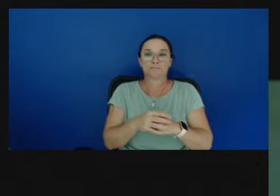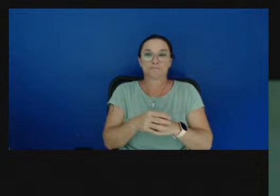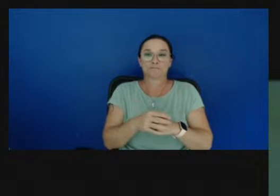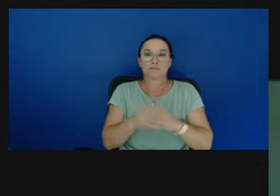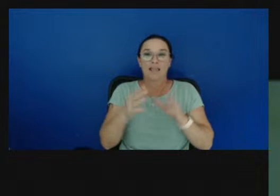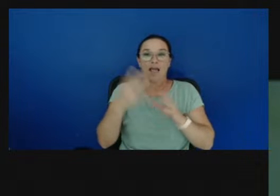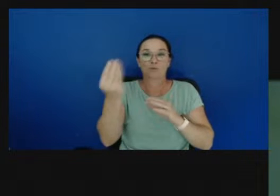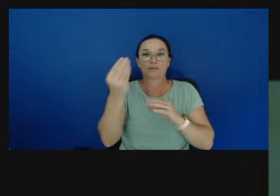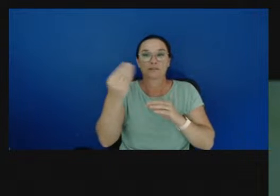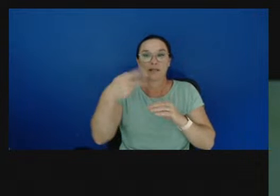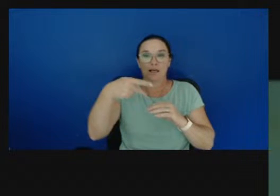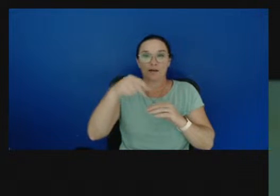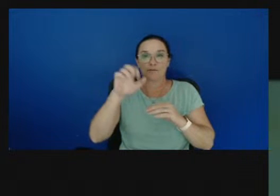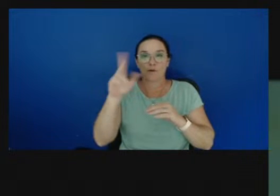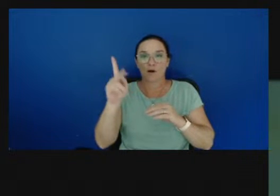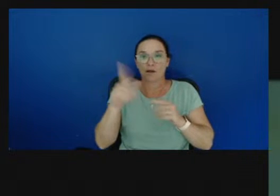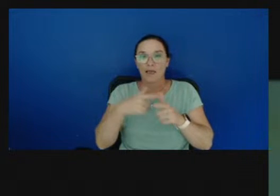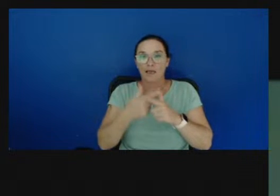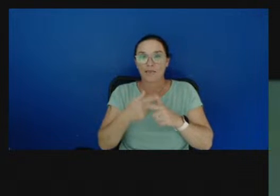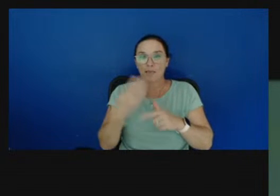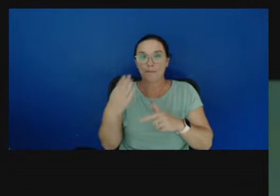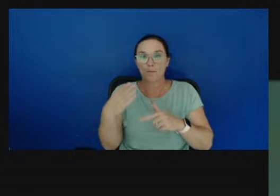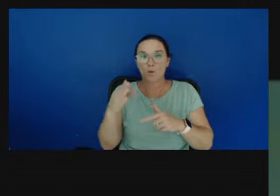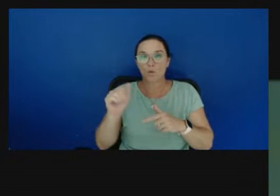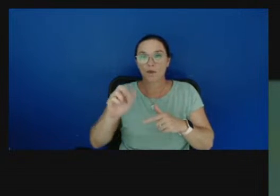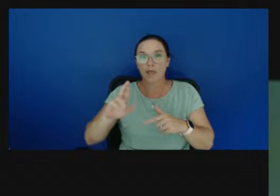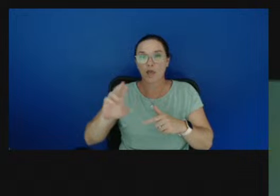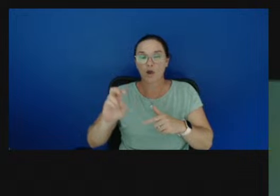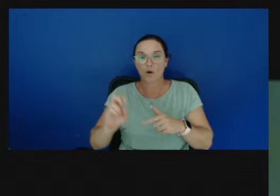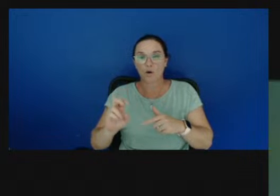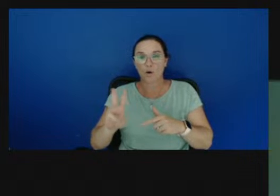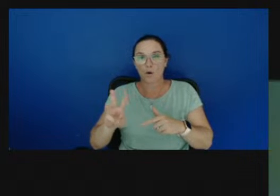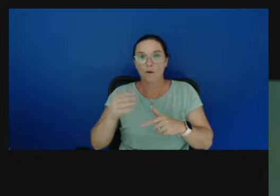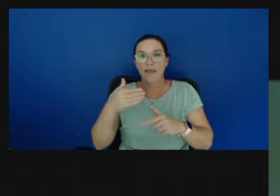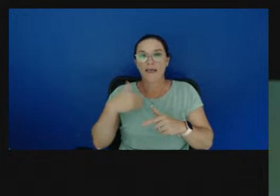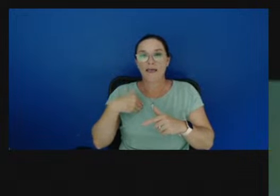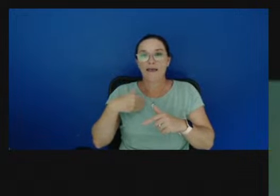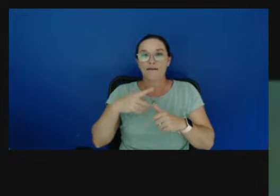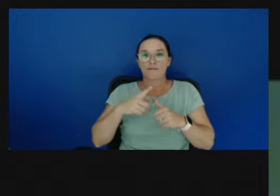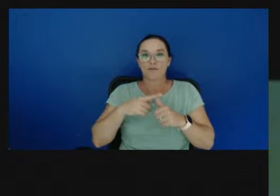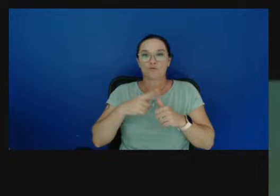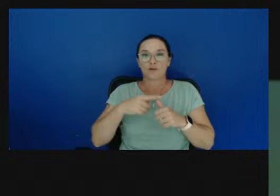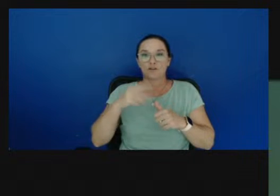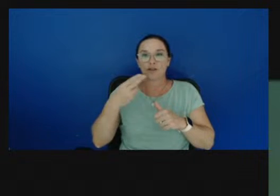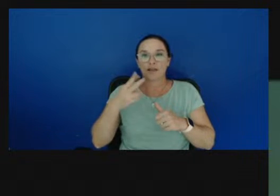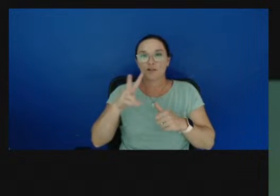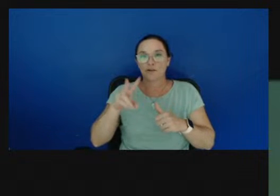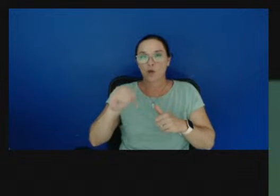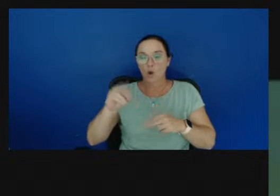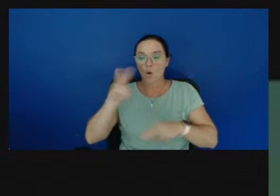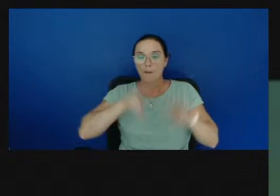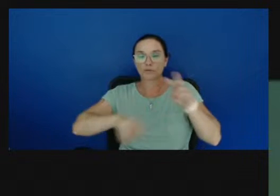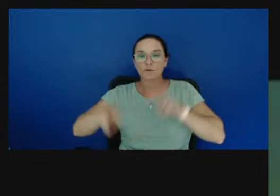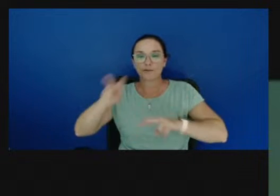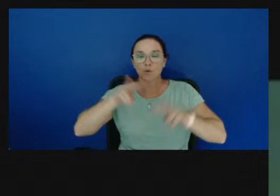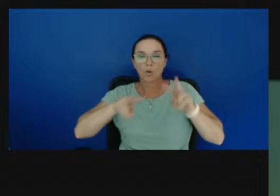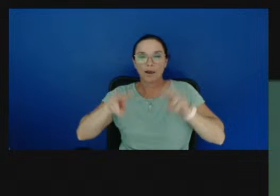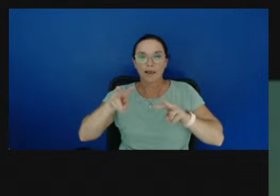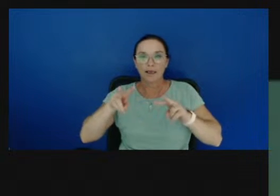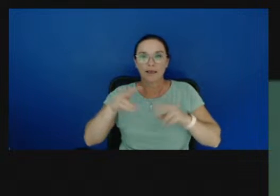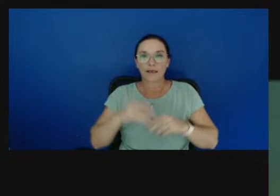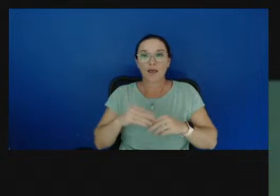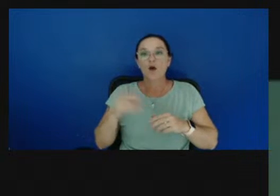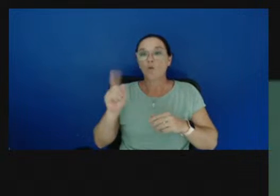The blue arrow shows the original location of the HVO observatory, right at the edge of the caldera where the volcano house is located